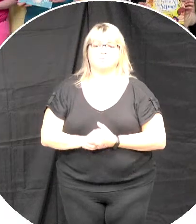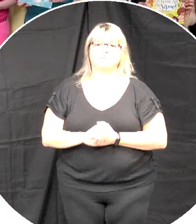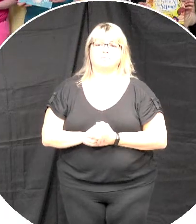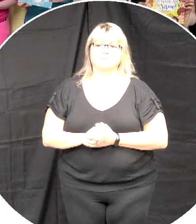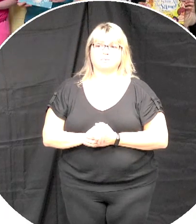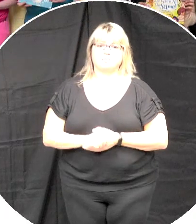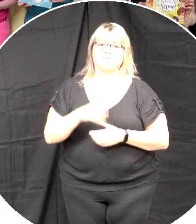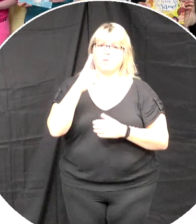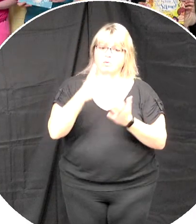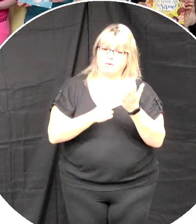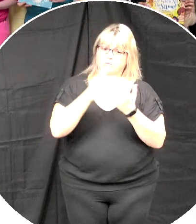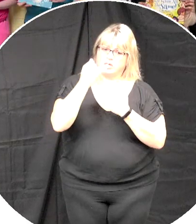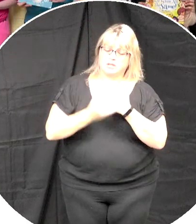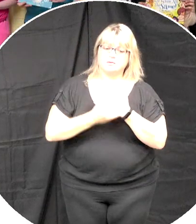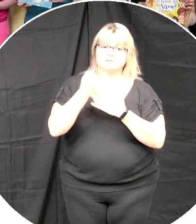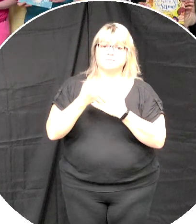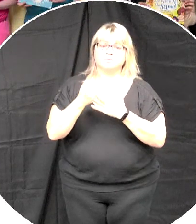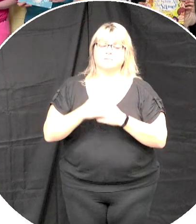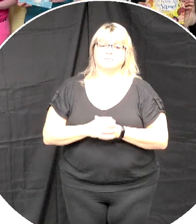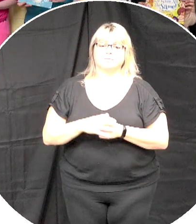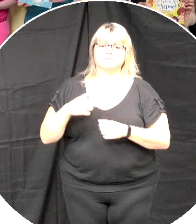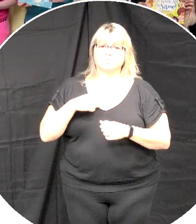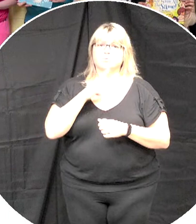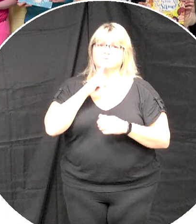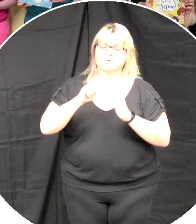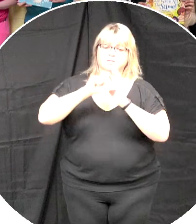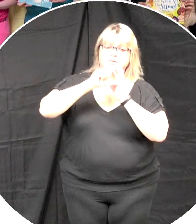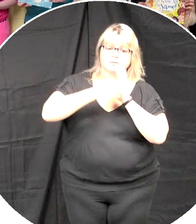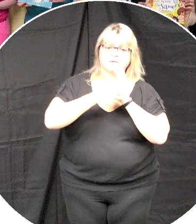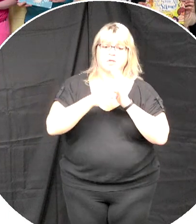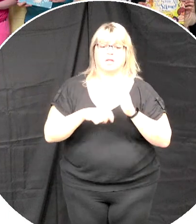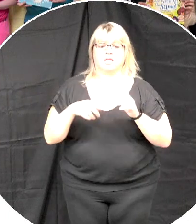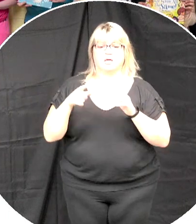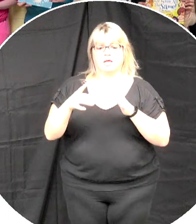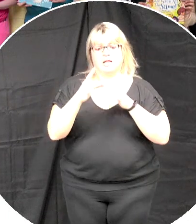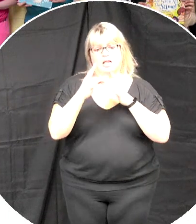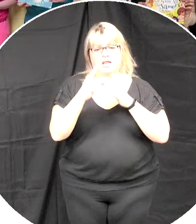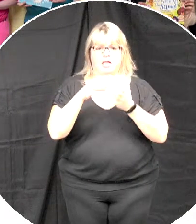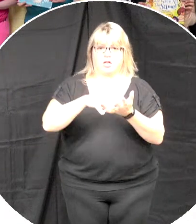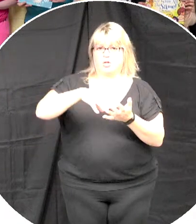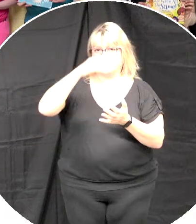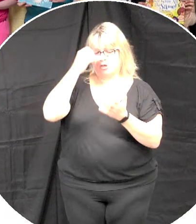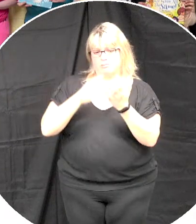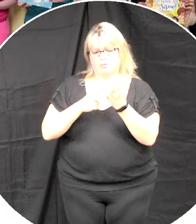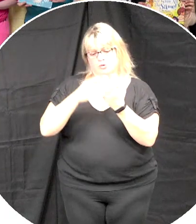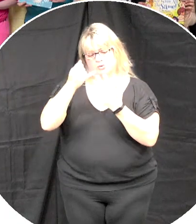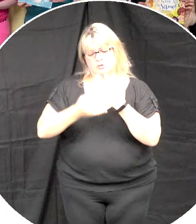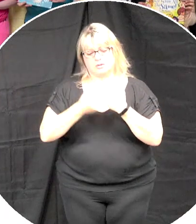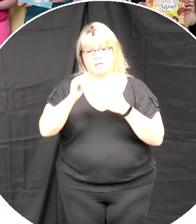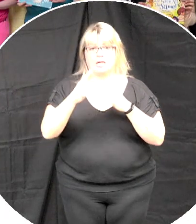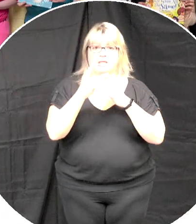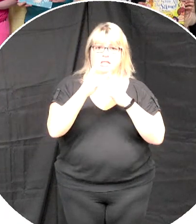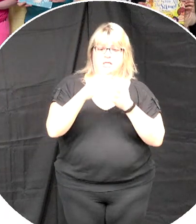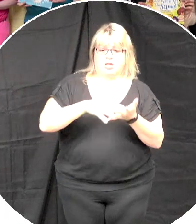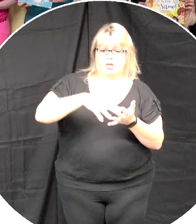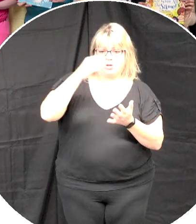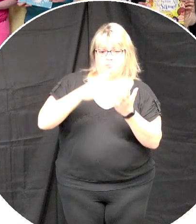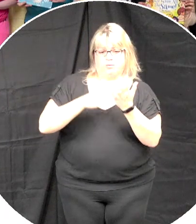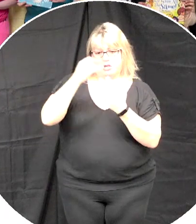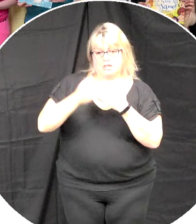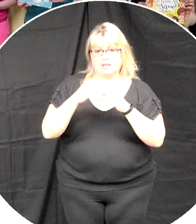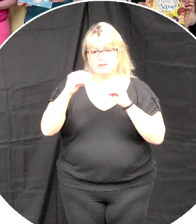One particular project that we're very happy with was the Lead Learners Project. The Lead Learners Project is a